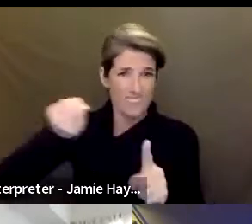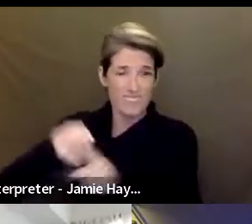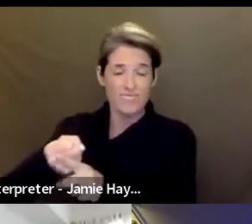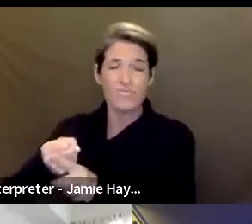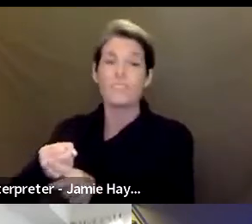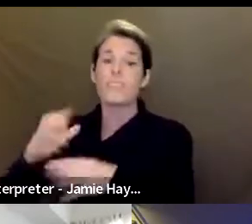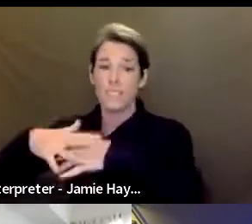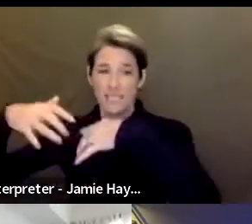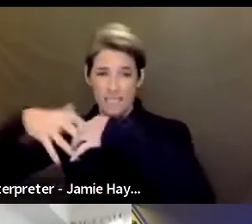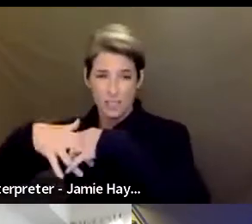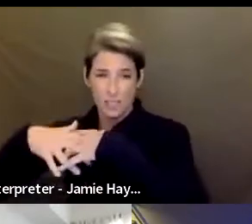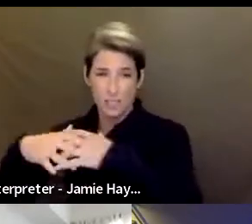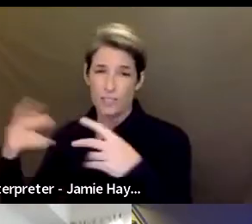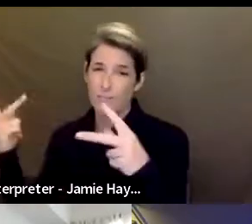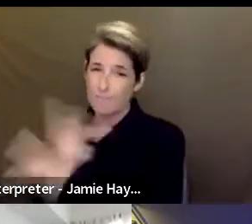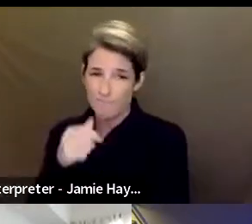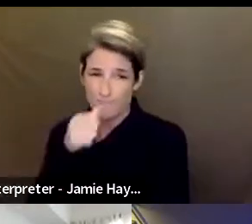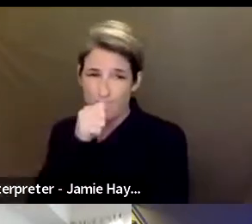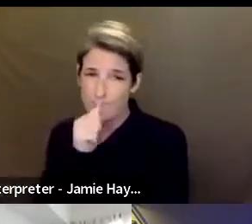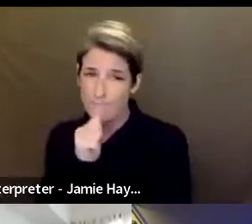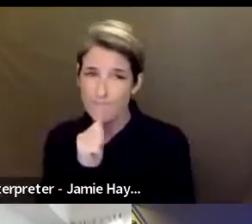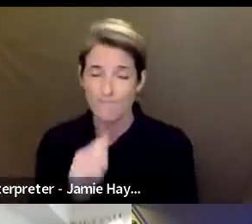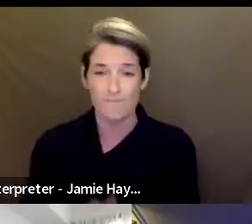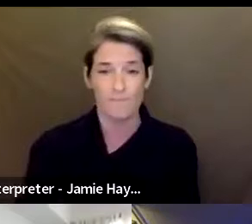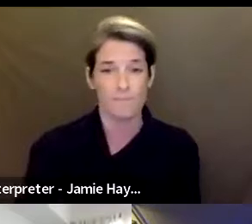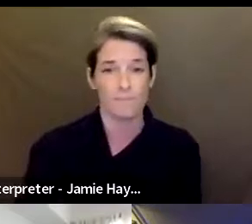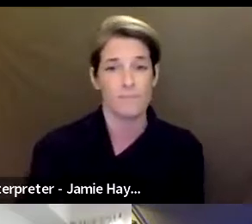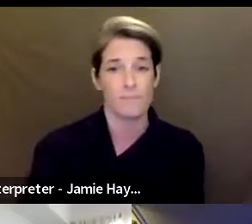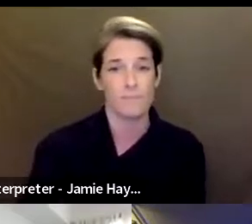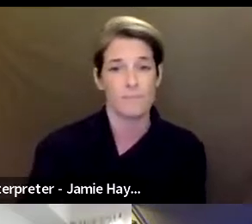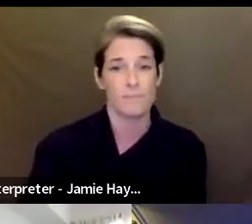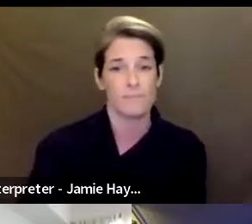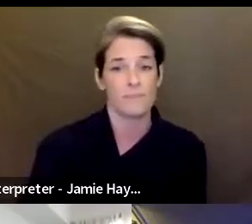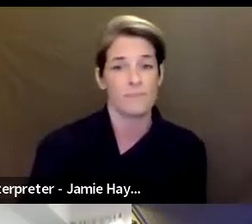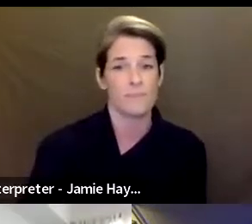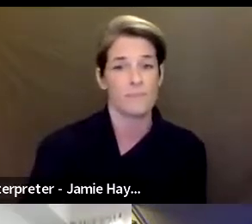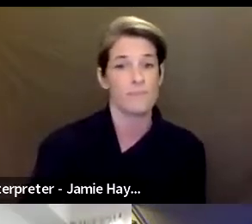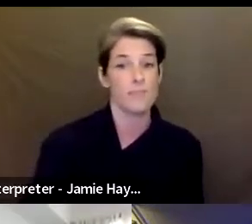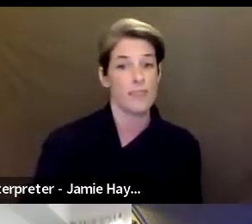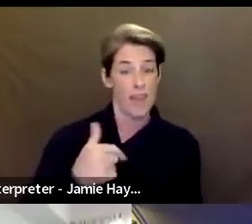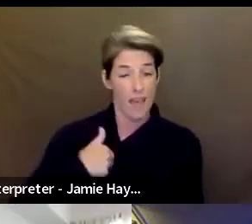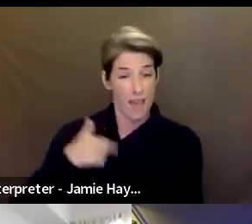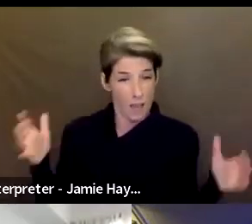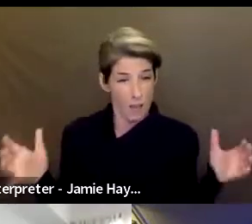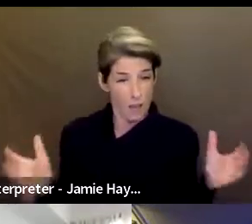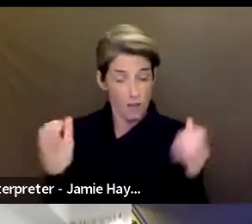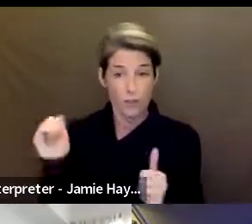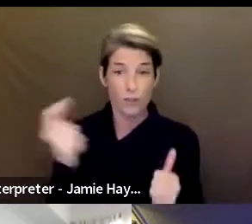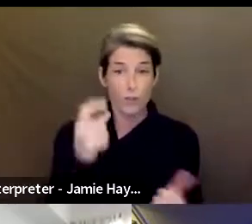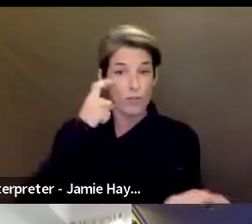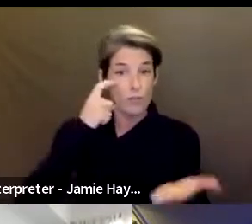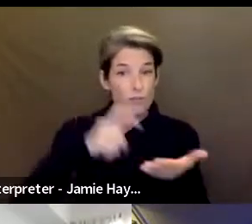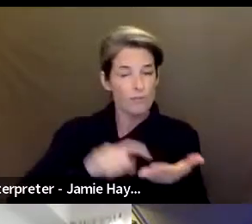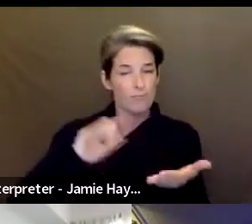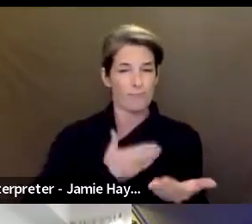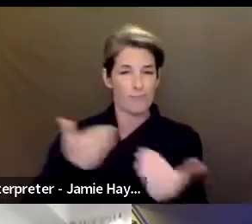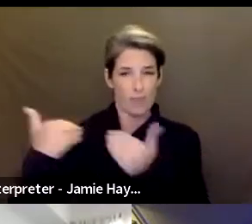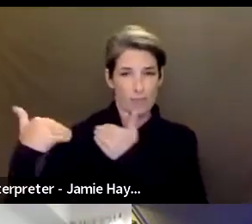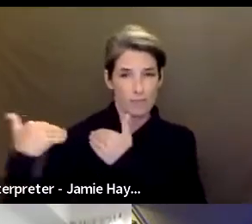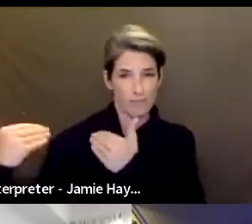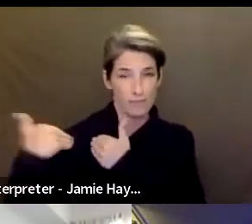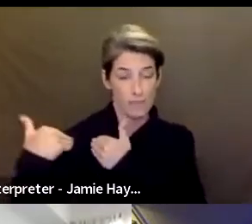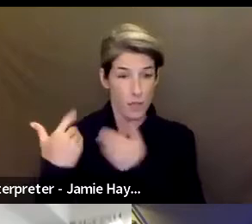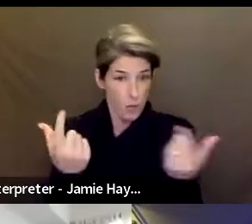join me in acknowledging all of this, as well as our shared responsibility to make good of the time and for each of us to consider our role in